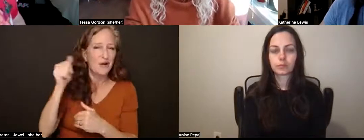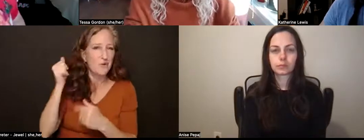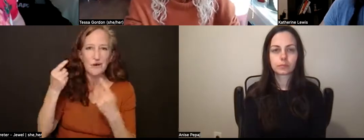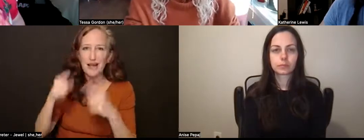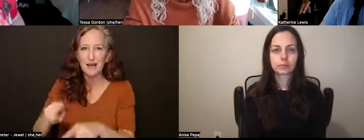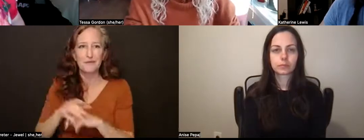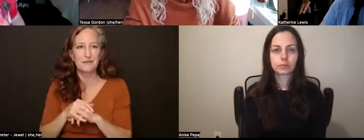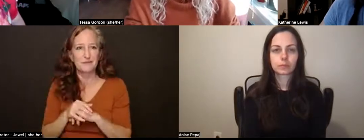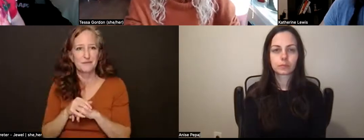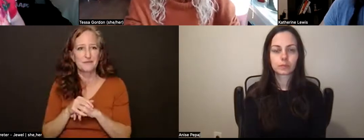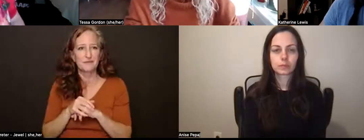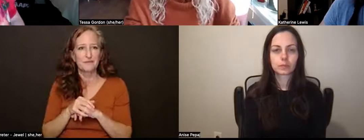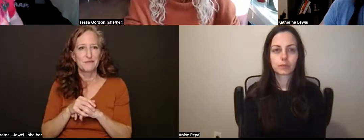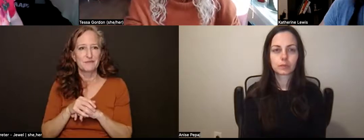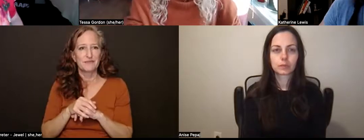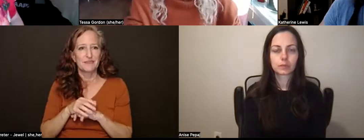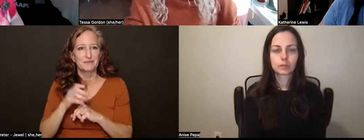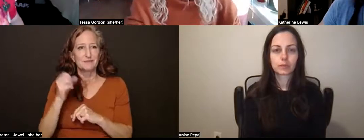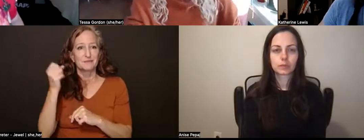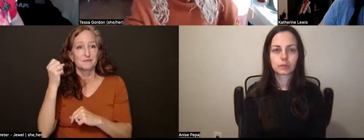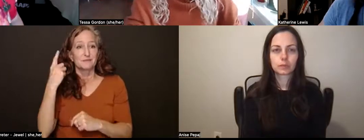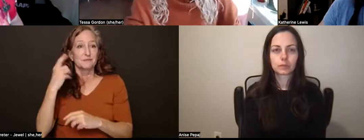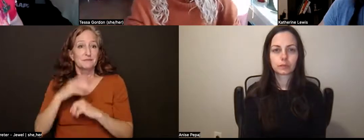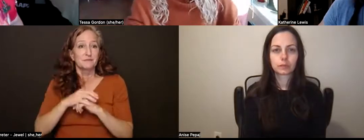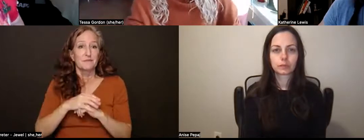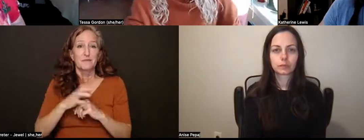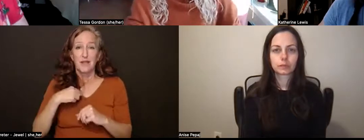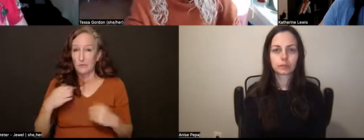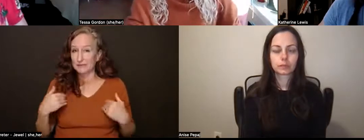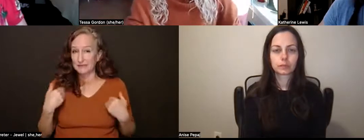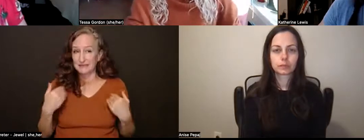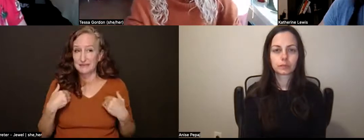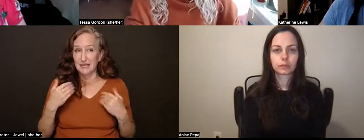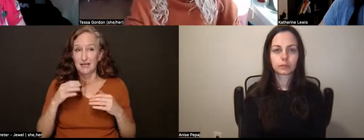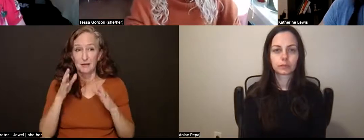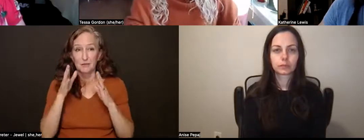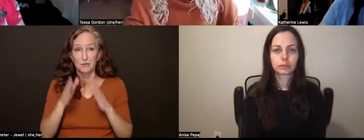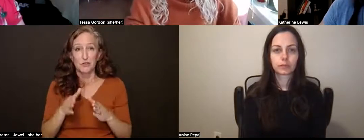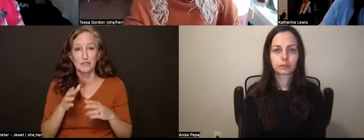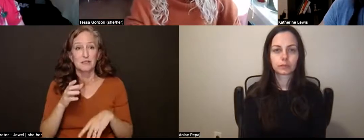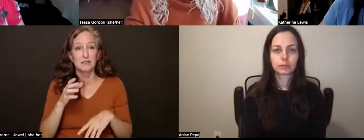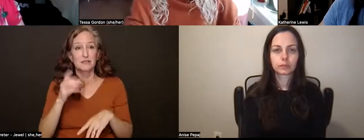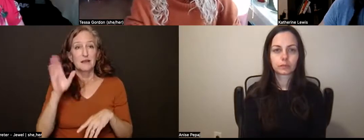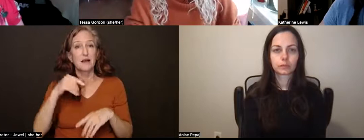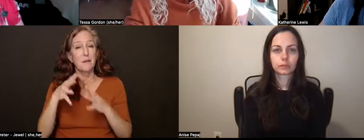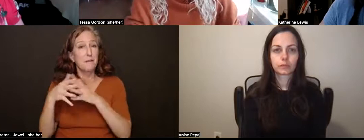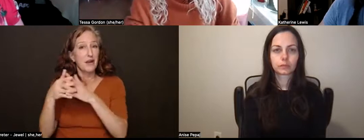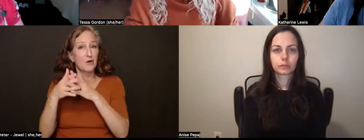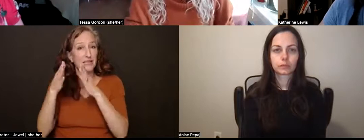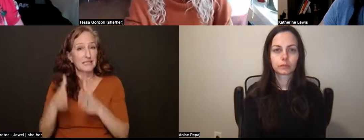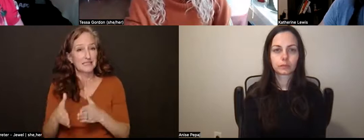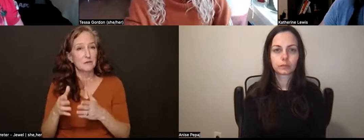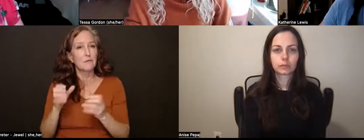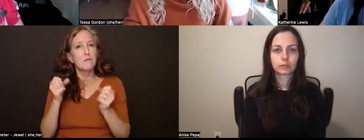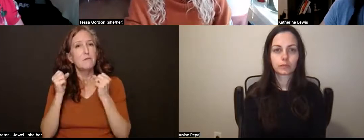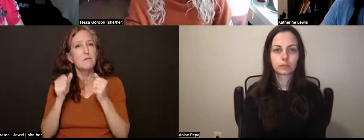even being in healthcare at the very beginning. Very few Americans, and I say Americans intentionally, can't even tell